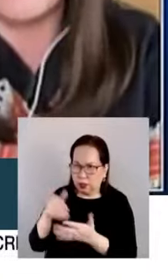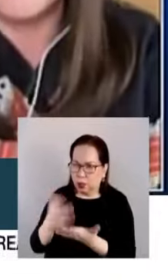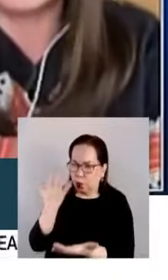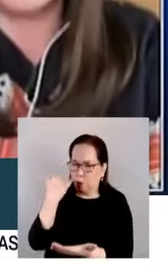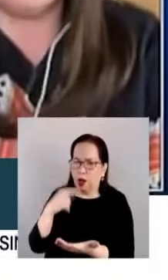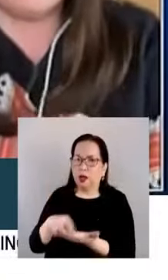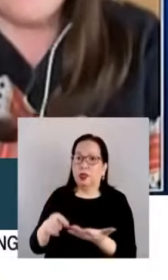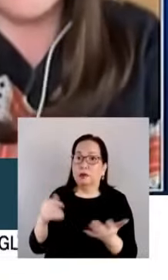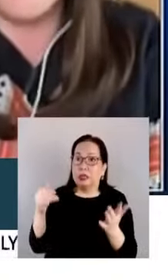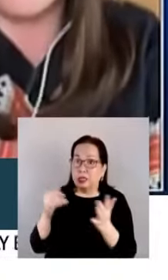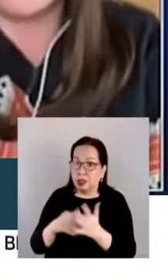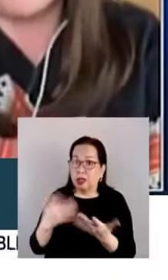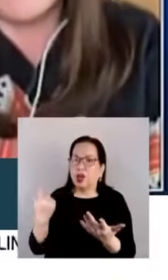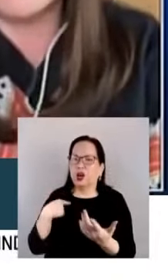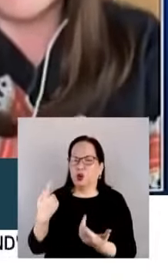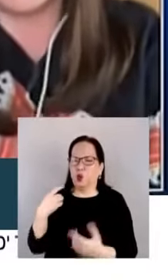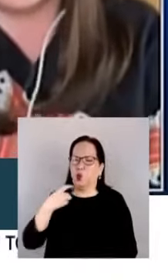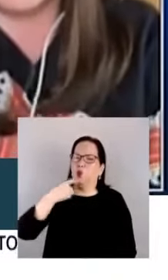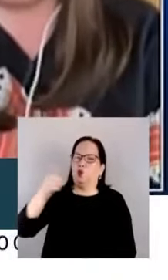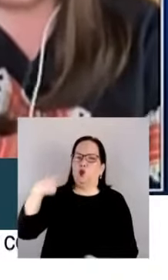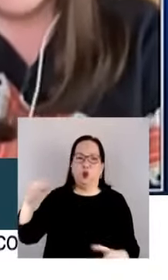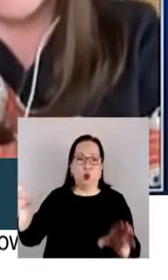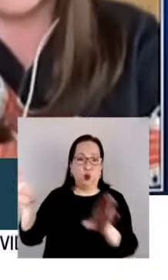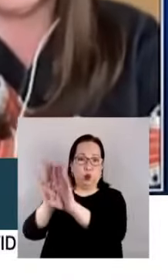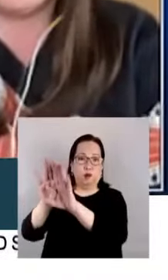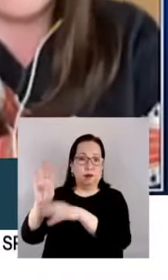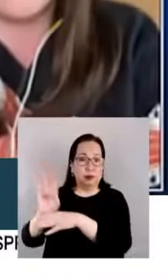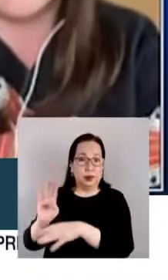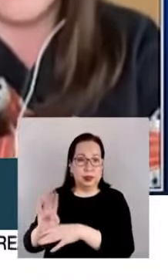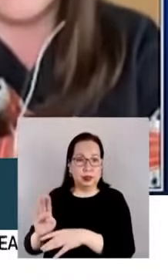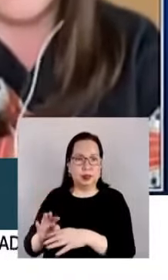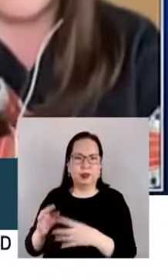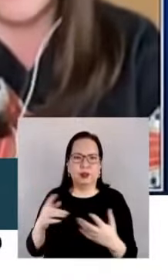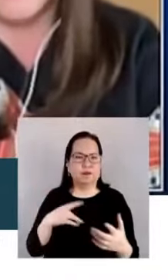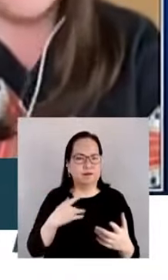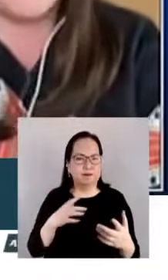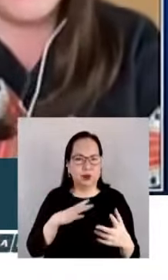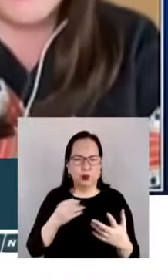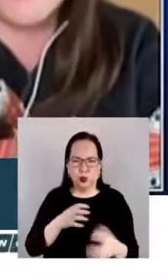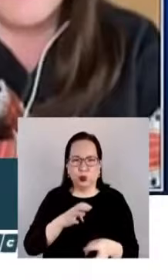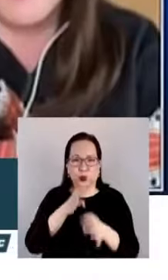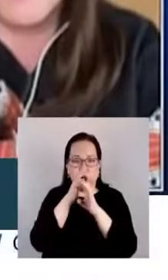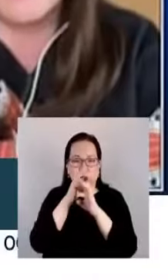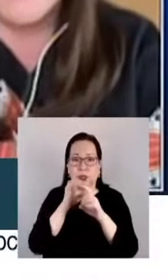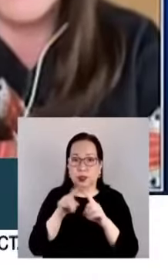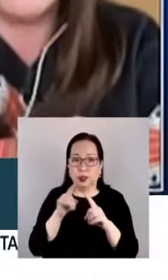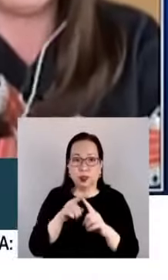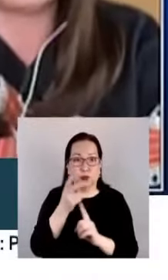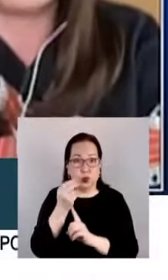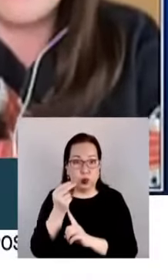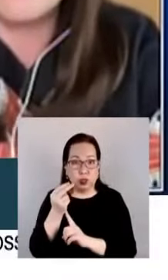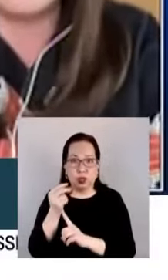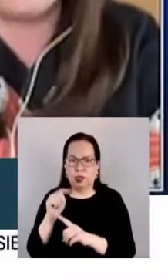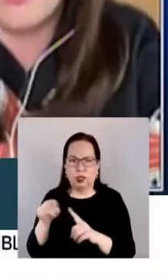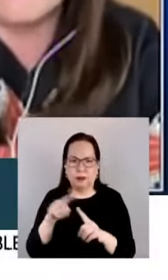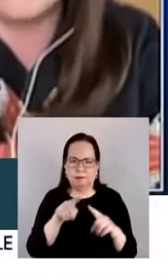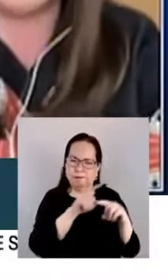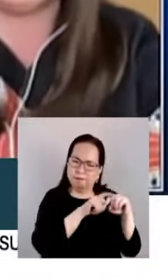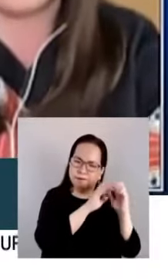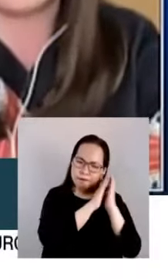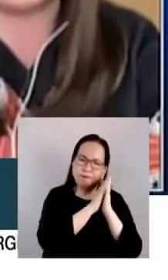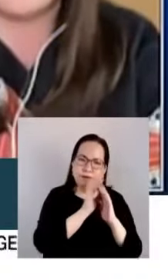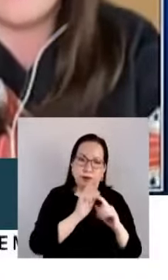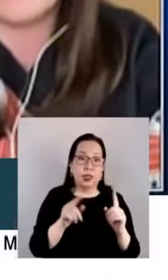natin. Mm-hmm. So, yun, we're very strict with regard to mga hotel, mga accommodation establishments. But it's very